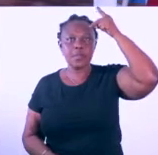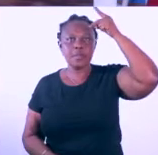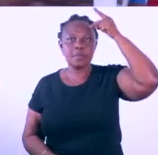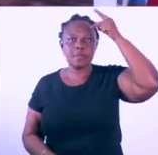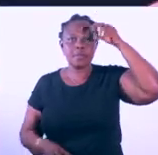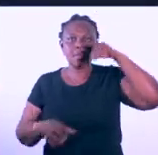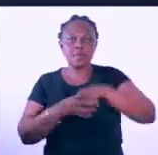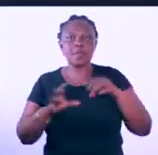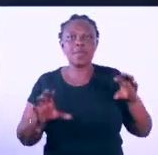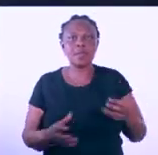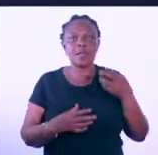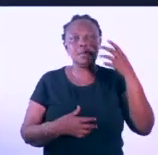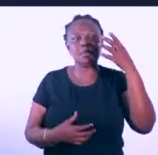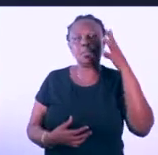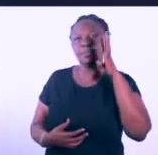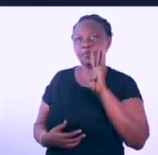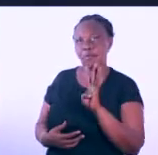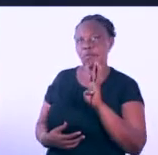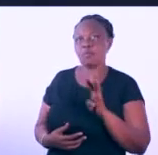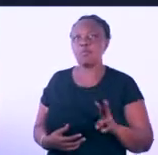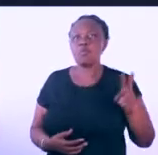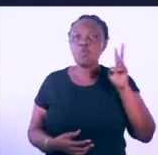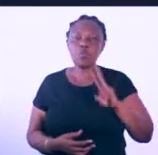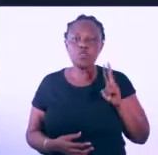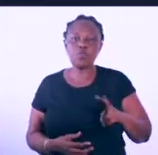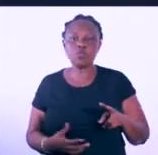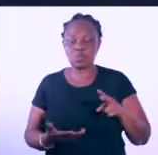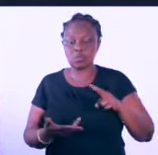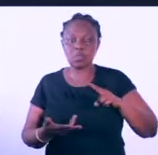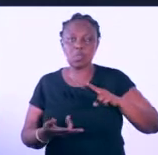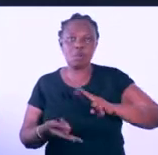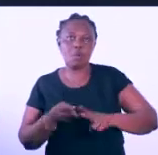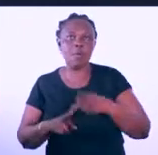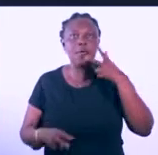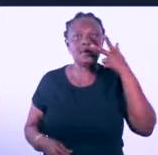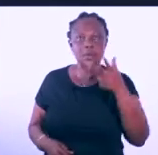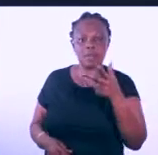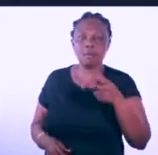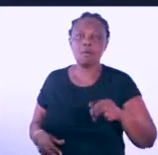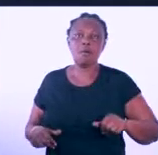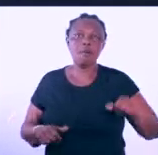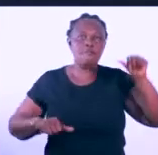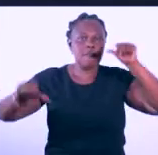I also used version 3 of both assessment tools.